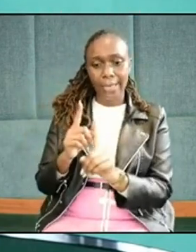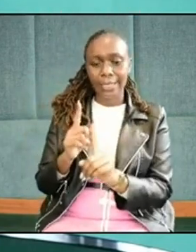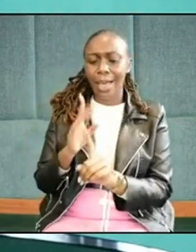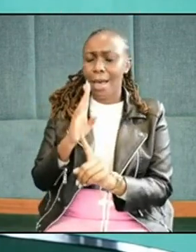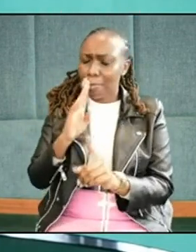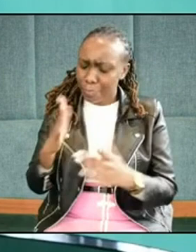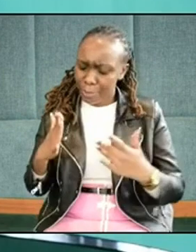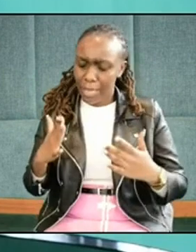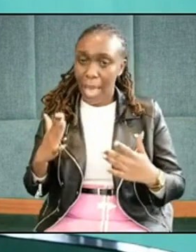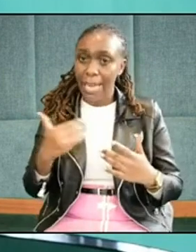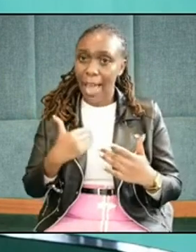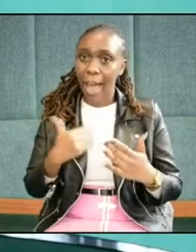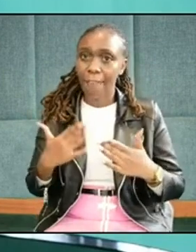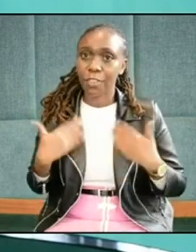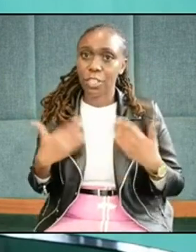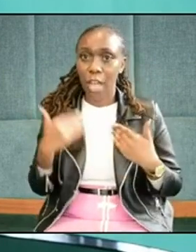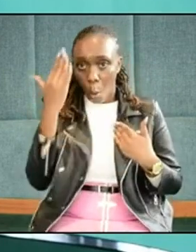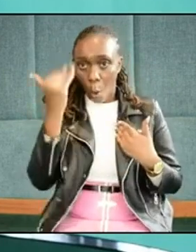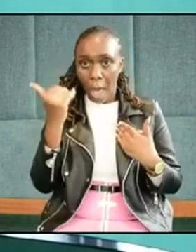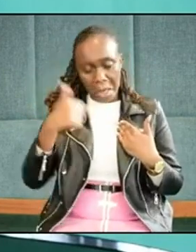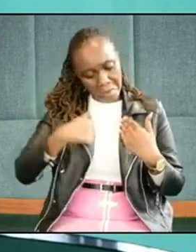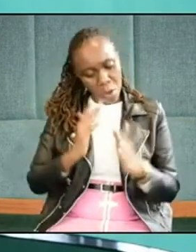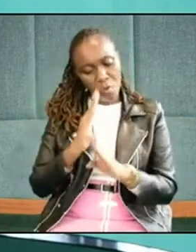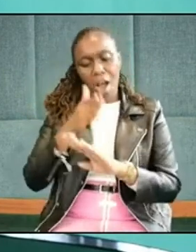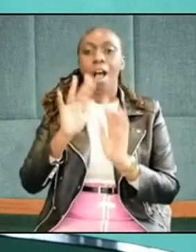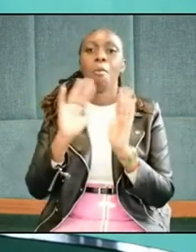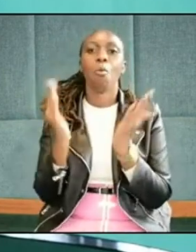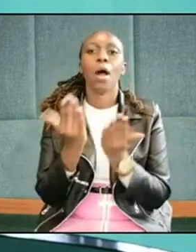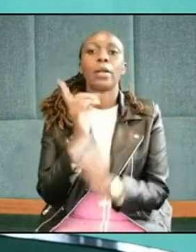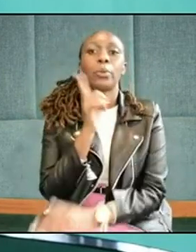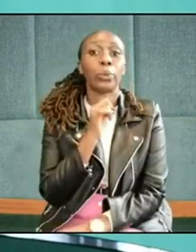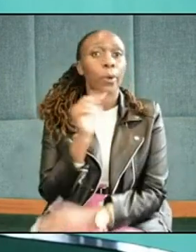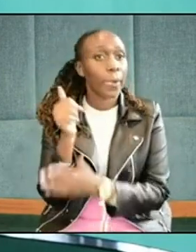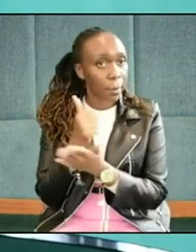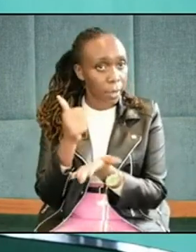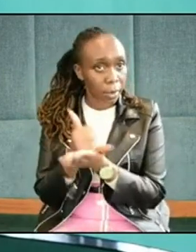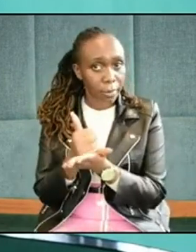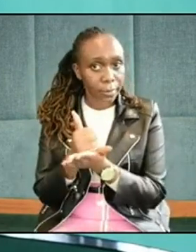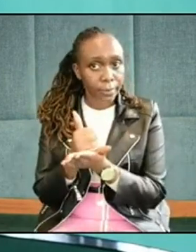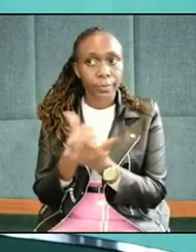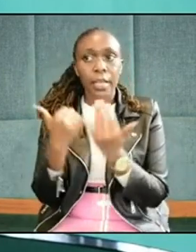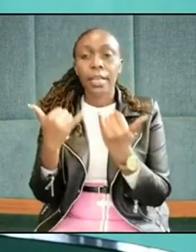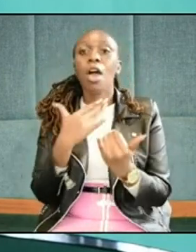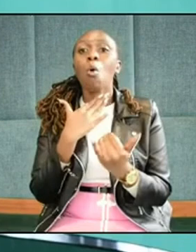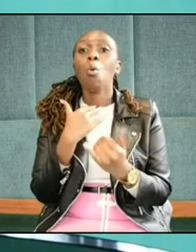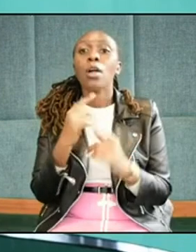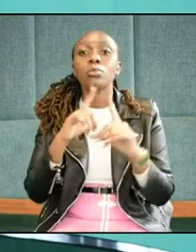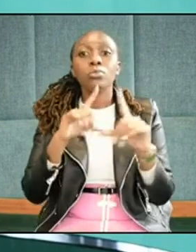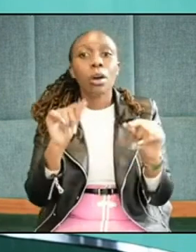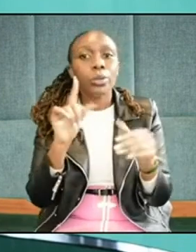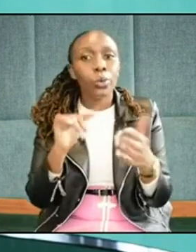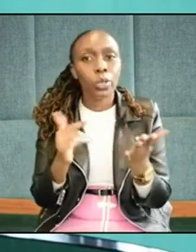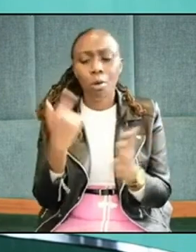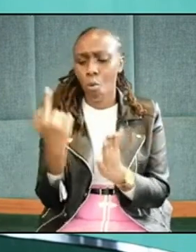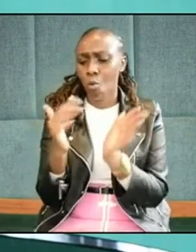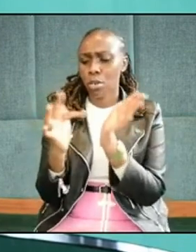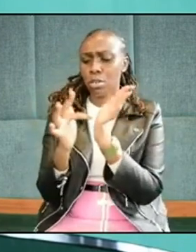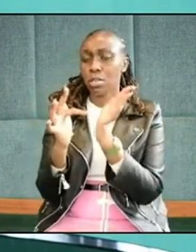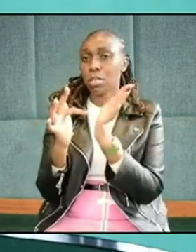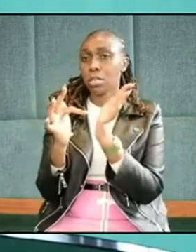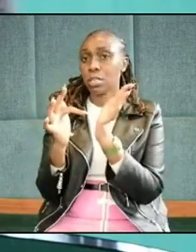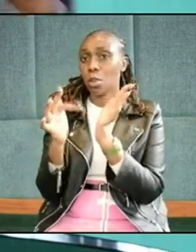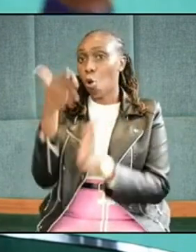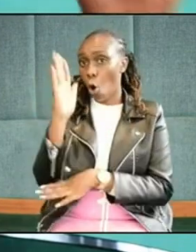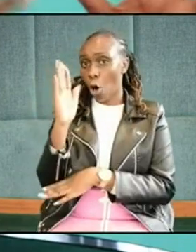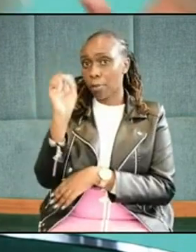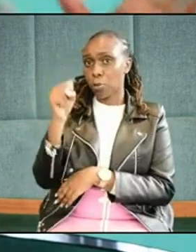good cheer, because I have overcome the world. Allow me to say, it's only God who can say that. And let's